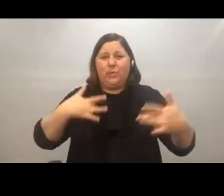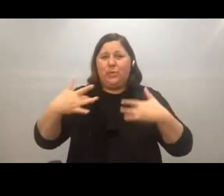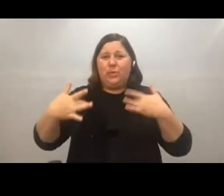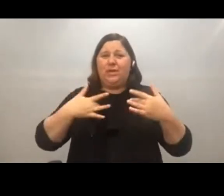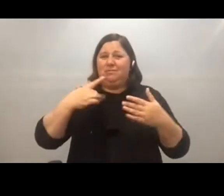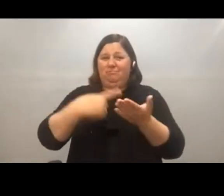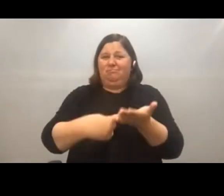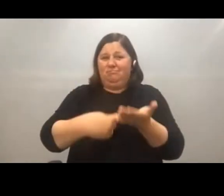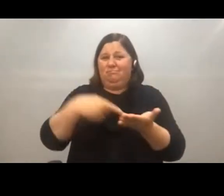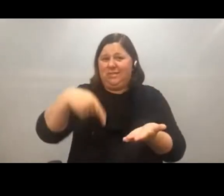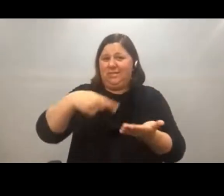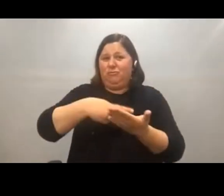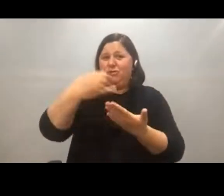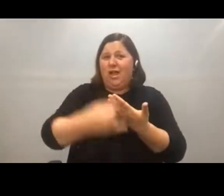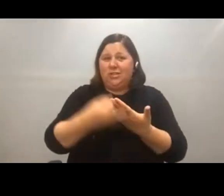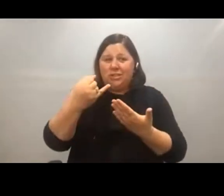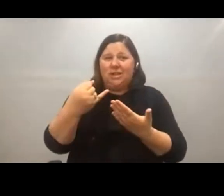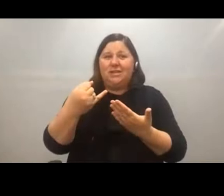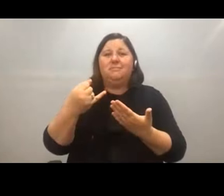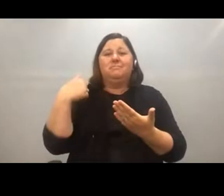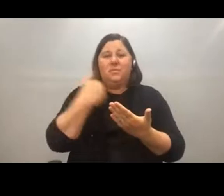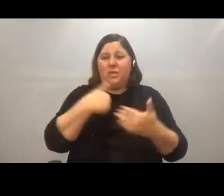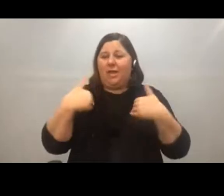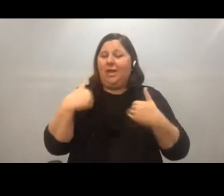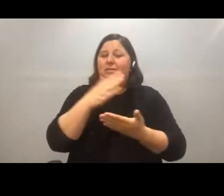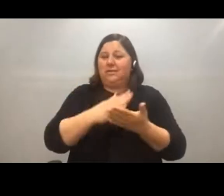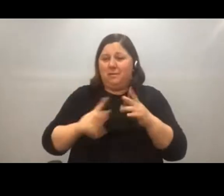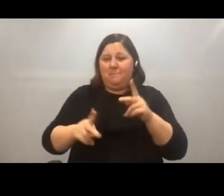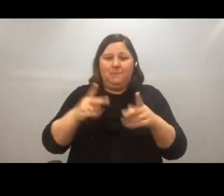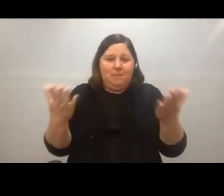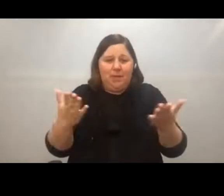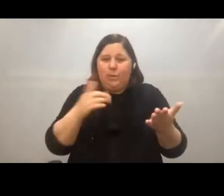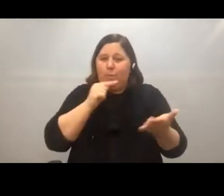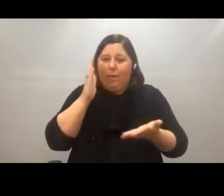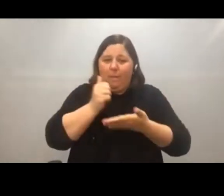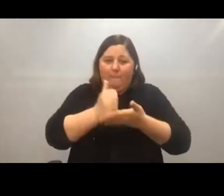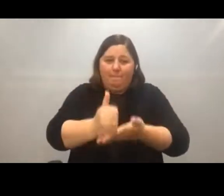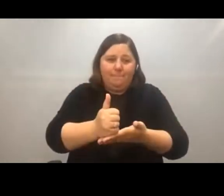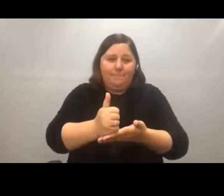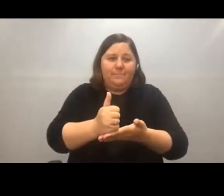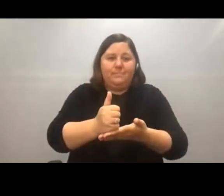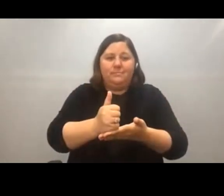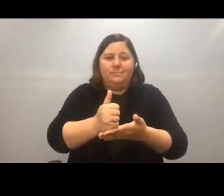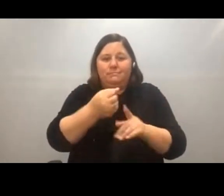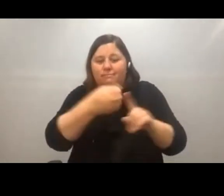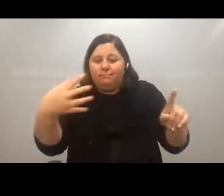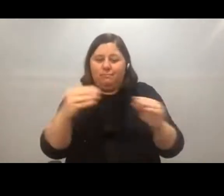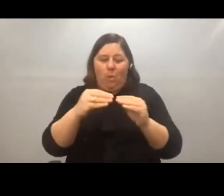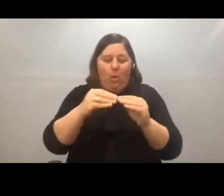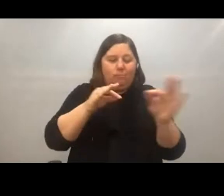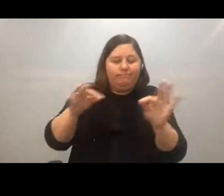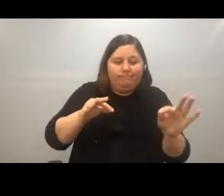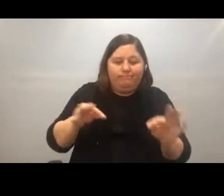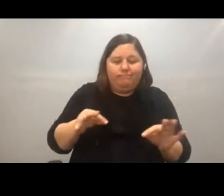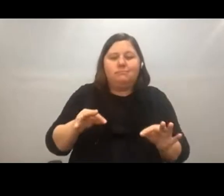project um and we have some folks here that also will be able to help uh give us more insight into it